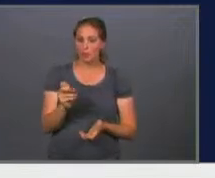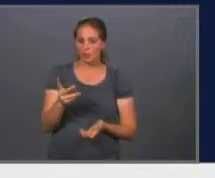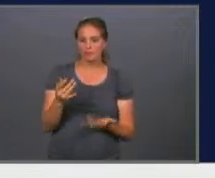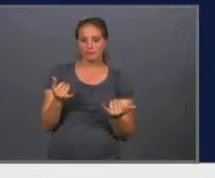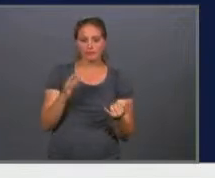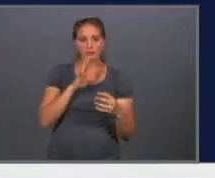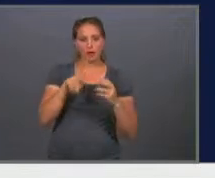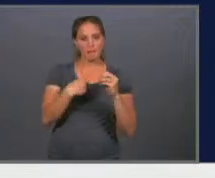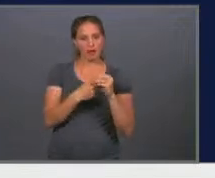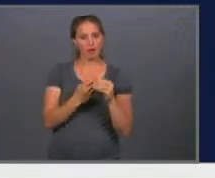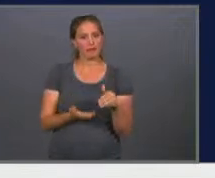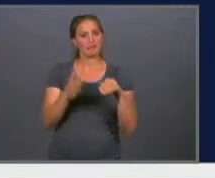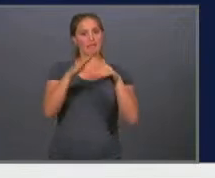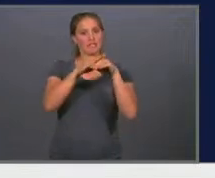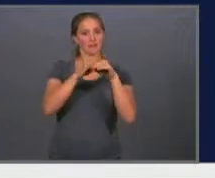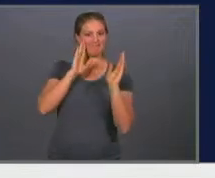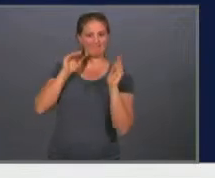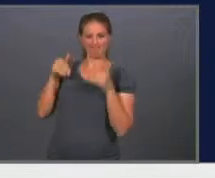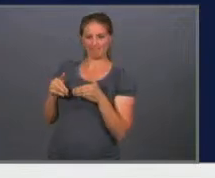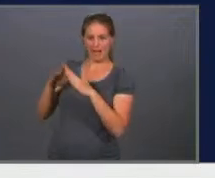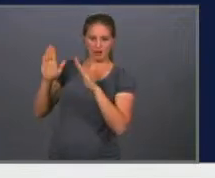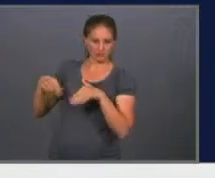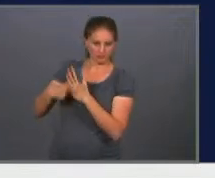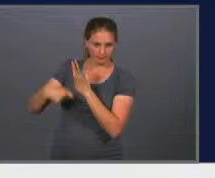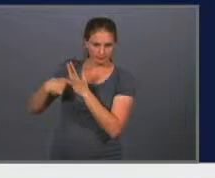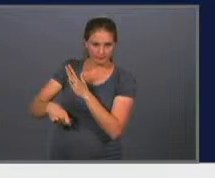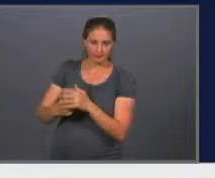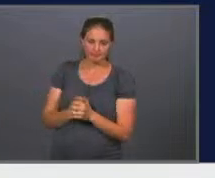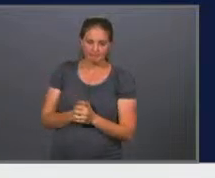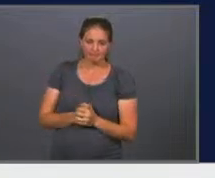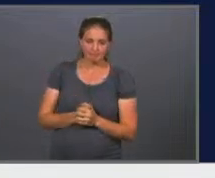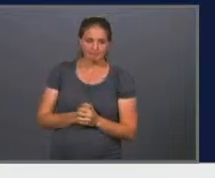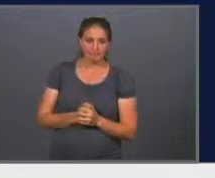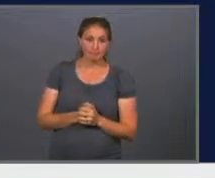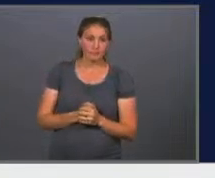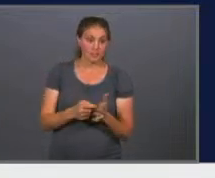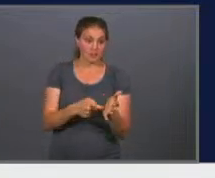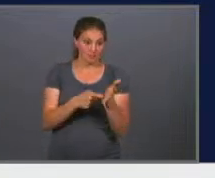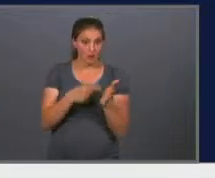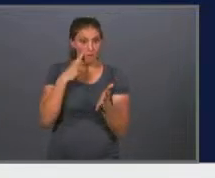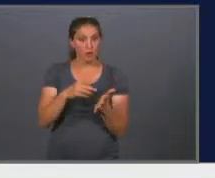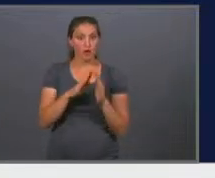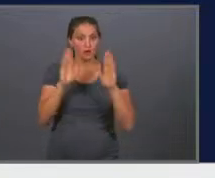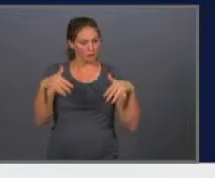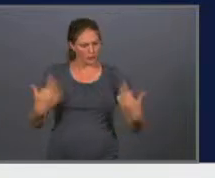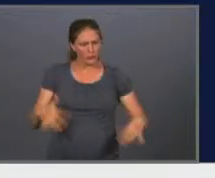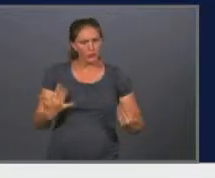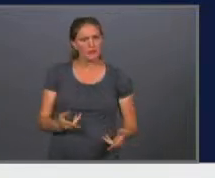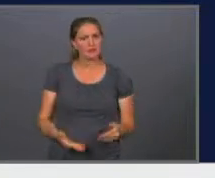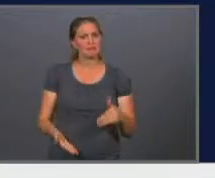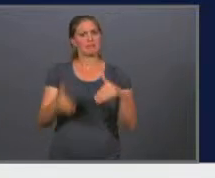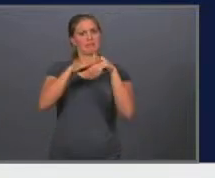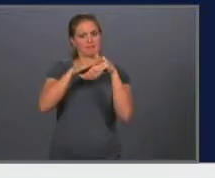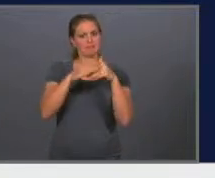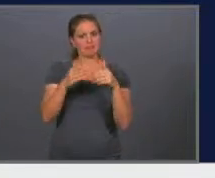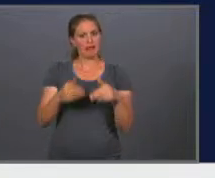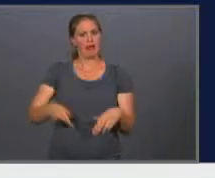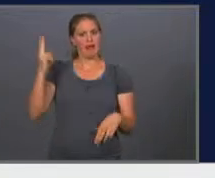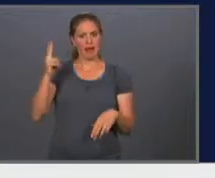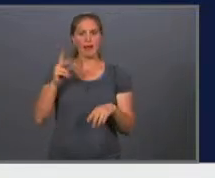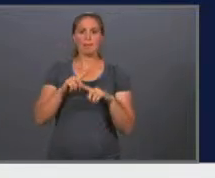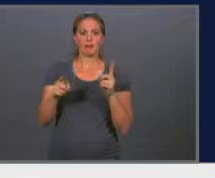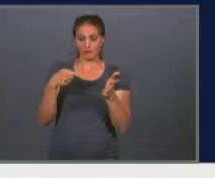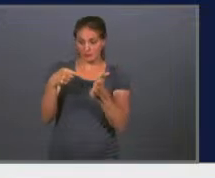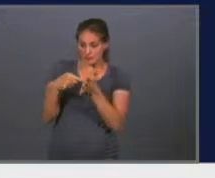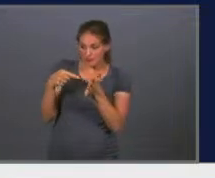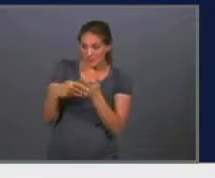on housing prices. Not only is the demand high, but accessible housing is also an issue, and then when you do